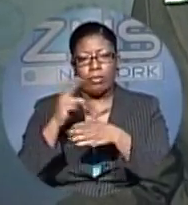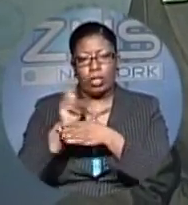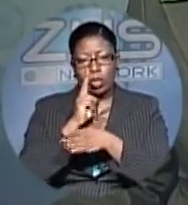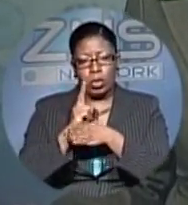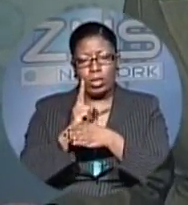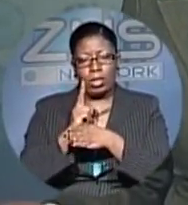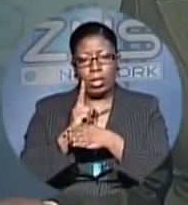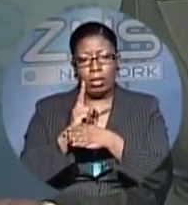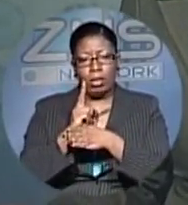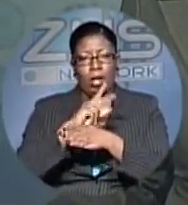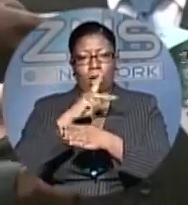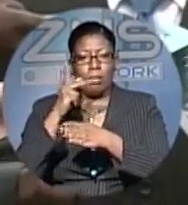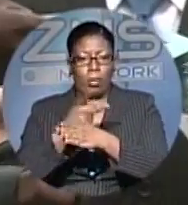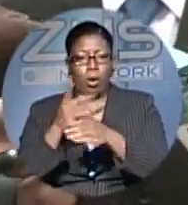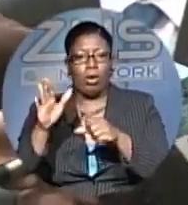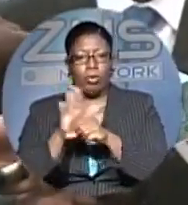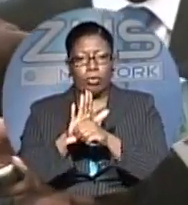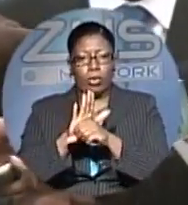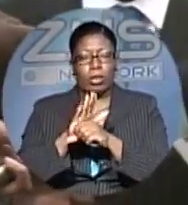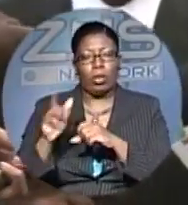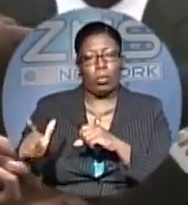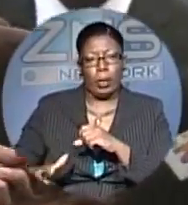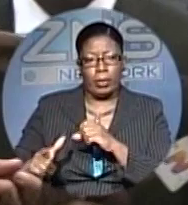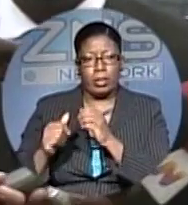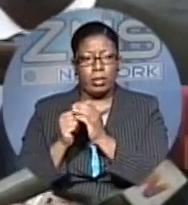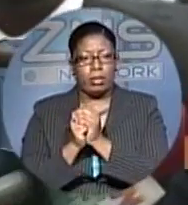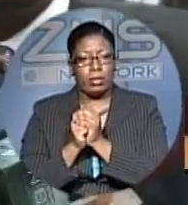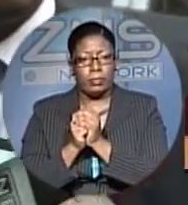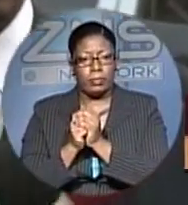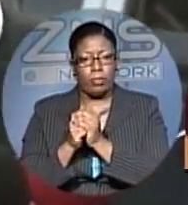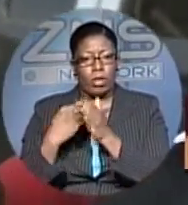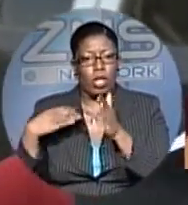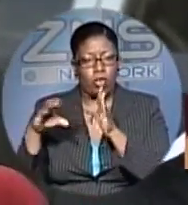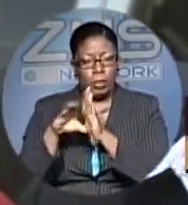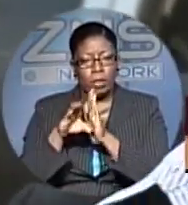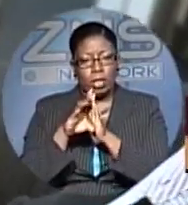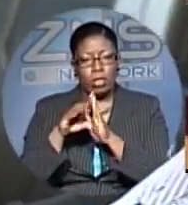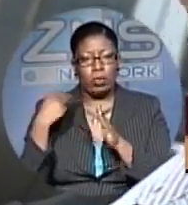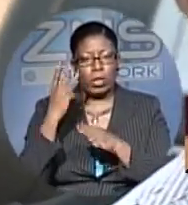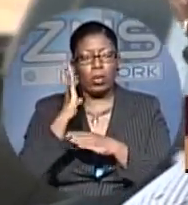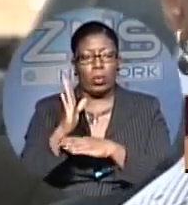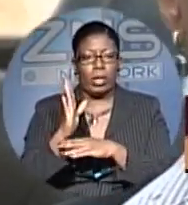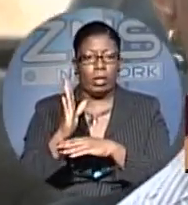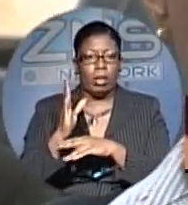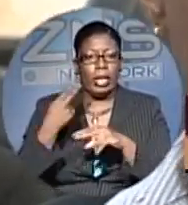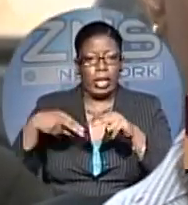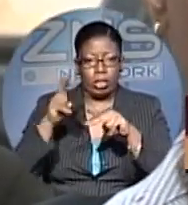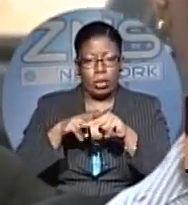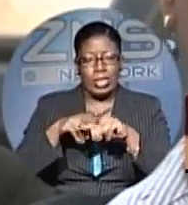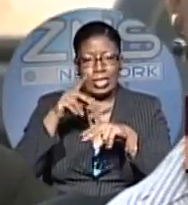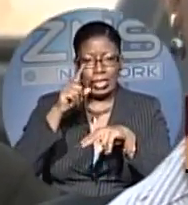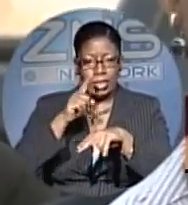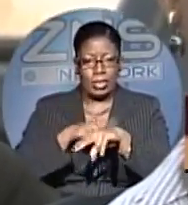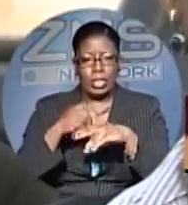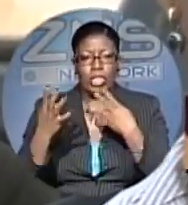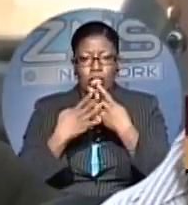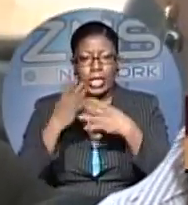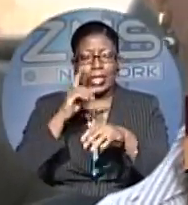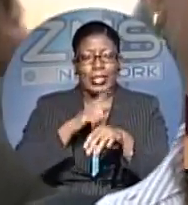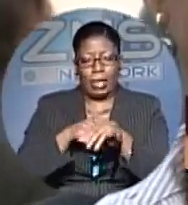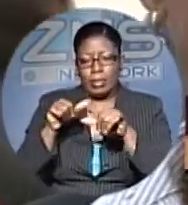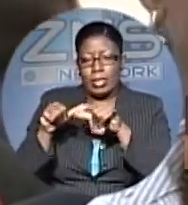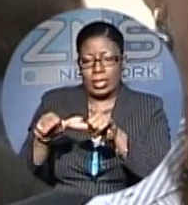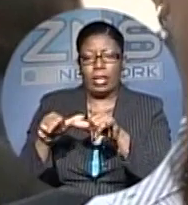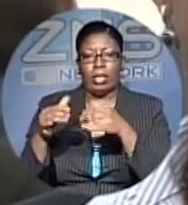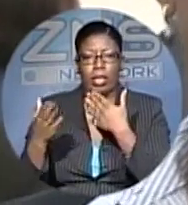weapons. Penalties for our criminals would certainly mean that we would increase the time that they would have to spend